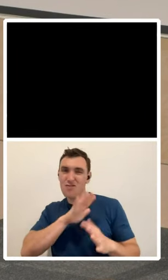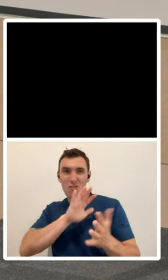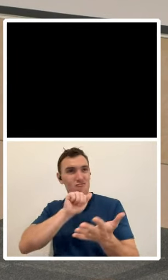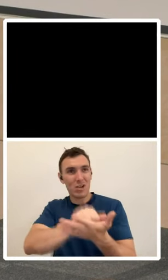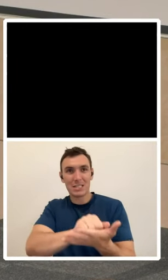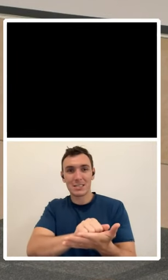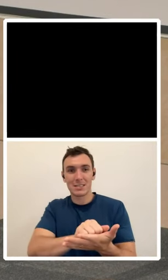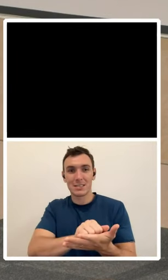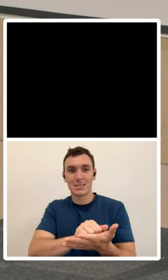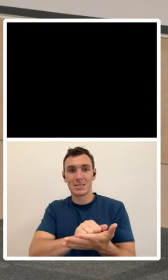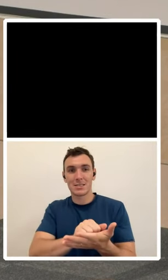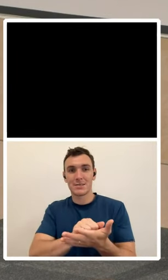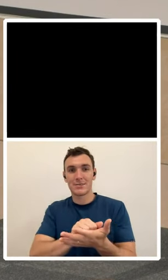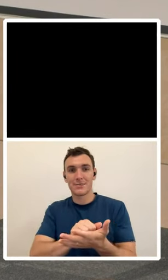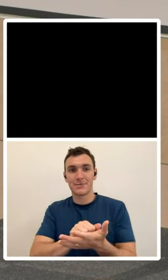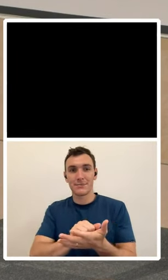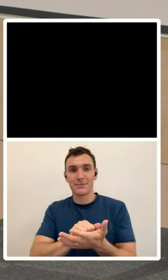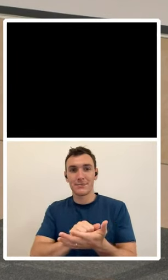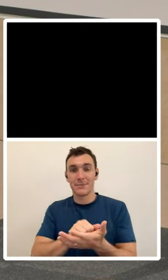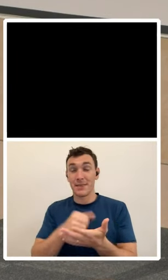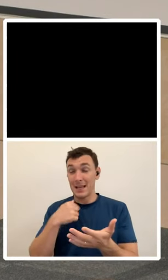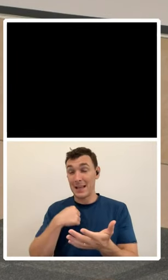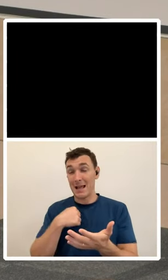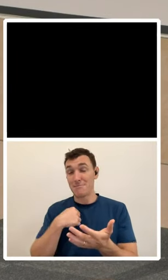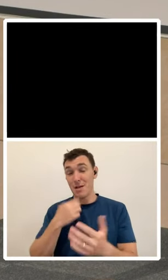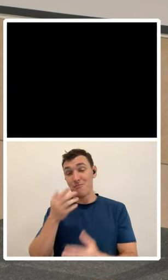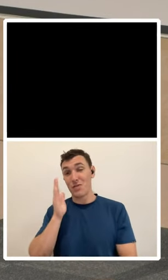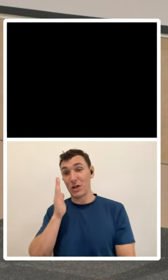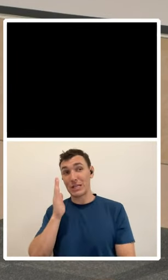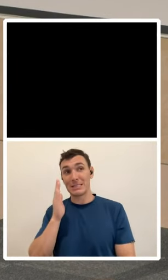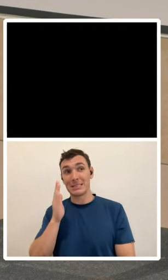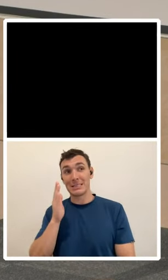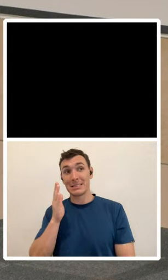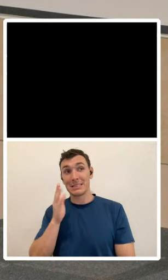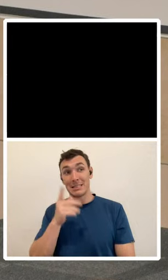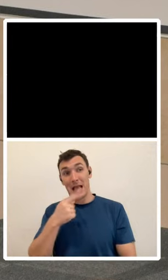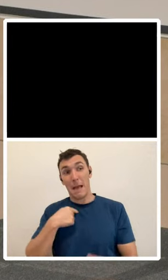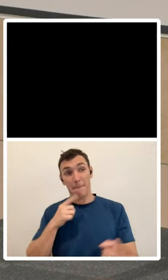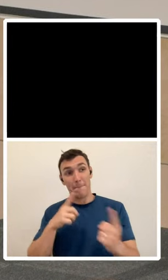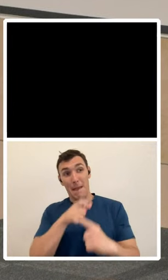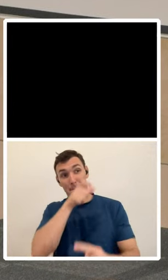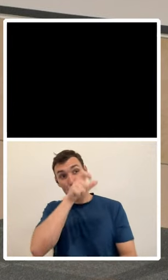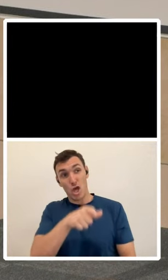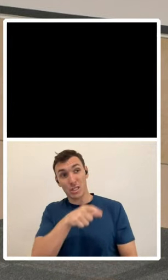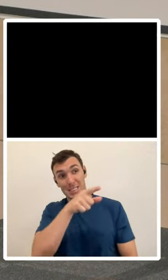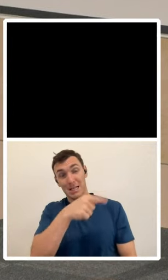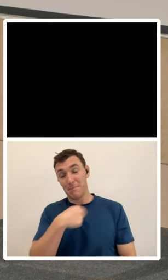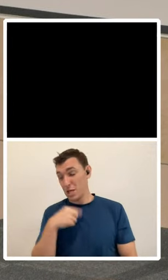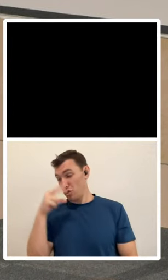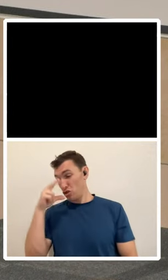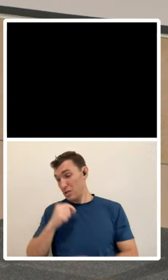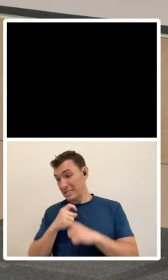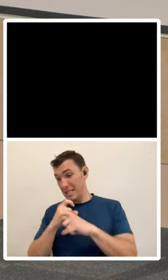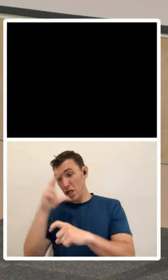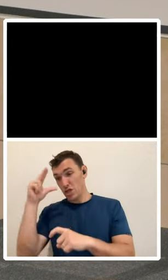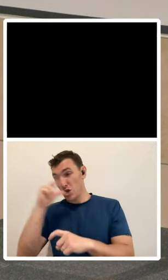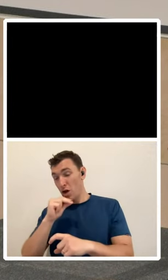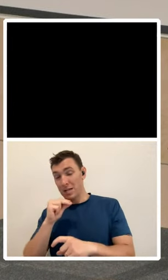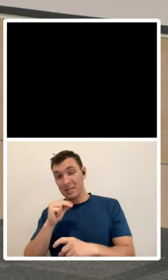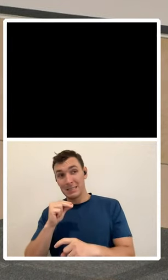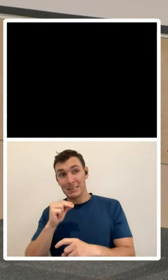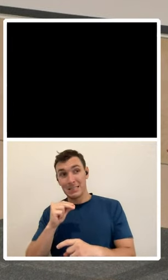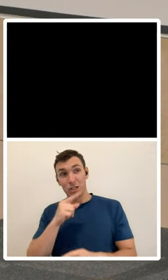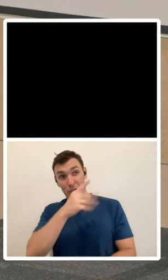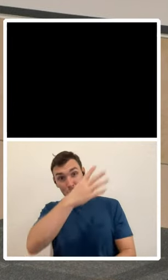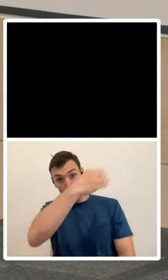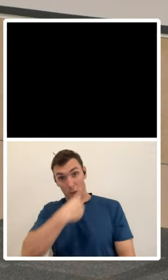someone who told me when I was still young and free and able to get out. Have you seen The Graduate? No. There's